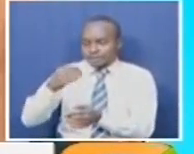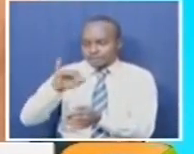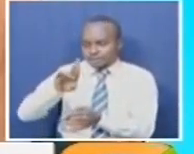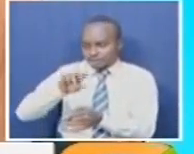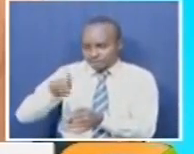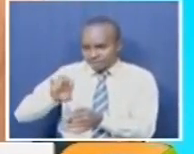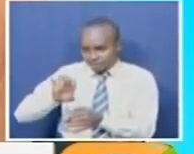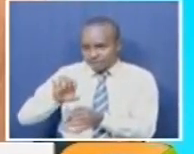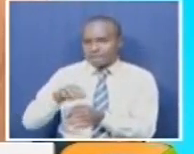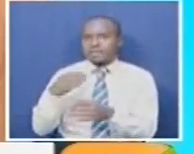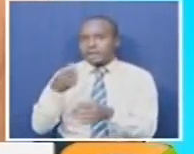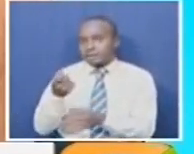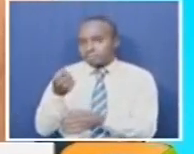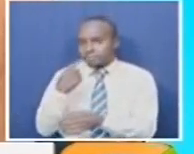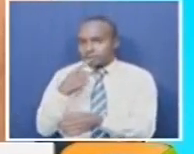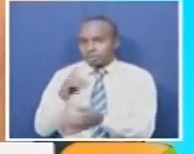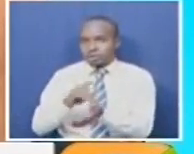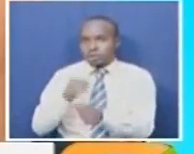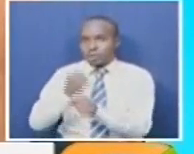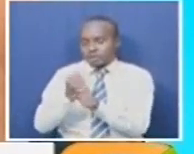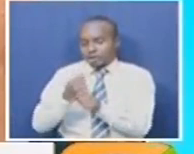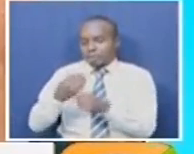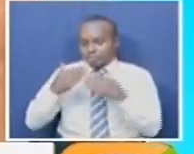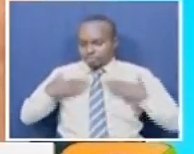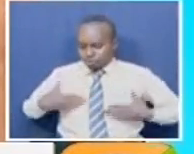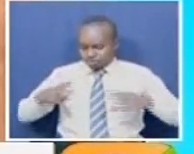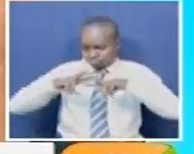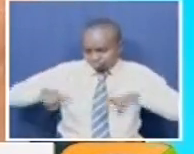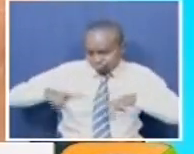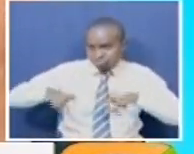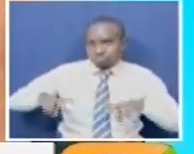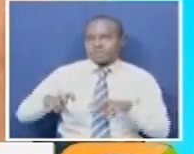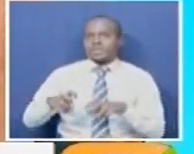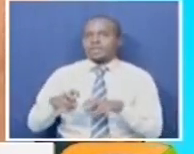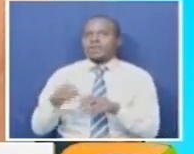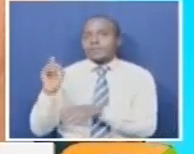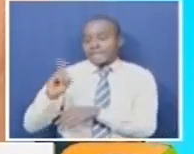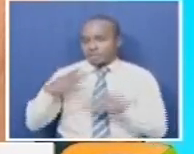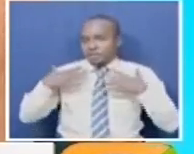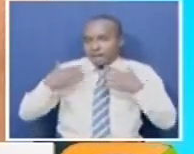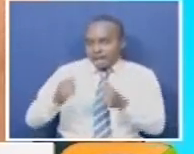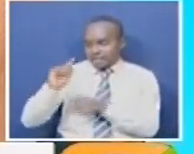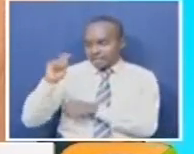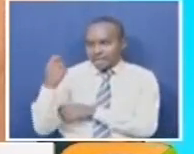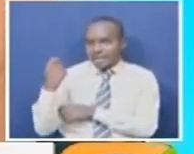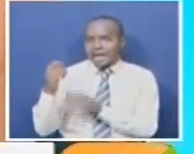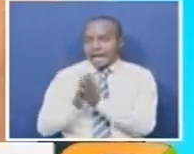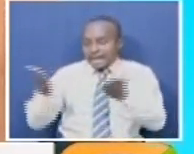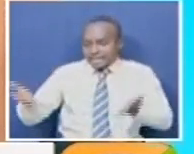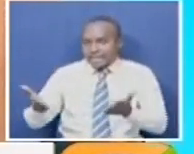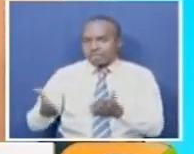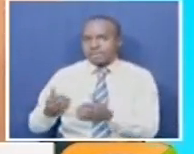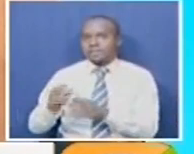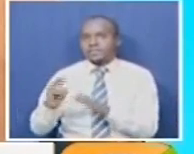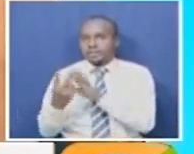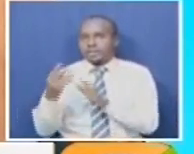medical practitioner working under the Division of Forensic and Pathology Services, Ministry of Health, Kenya, and currently seconded to